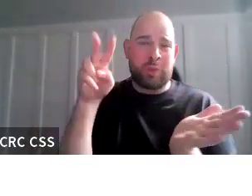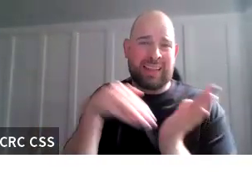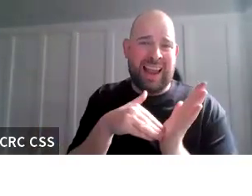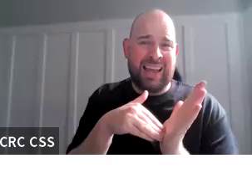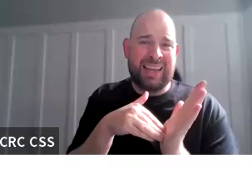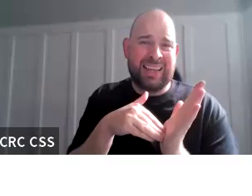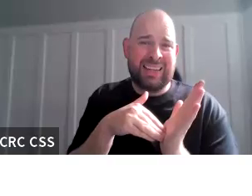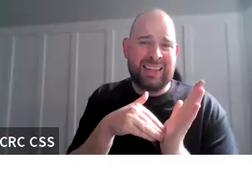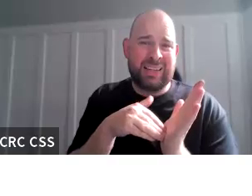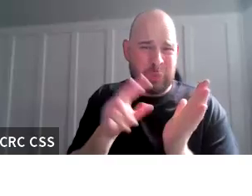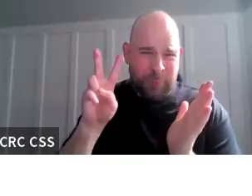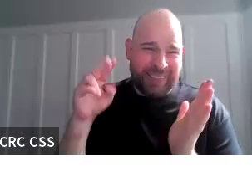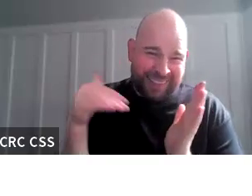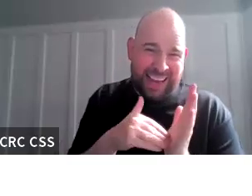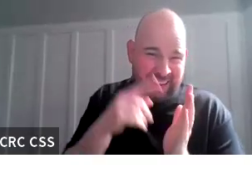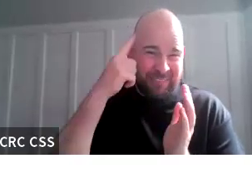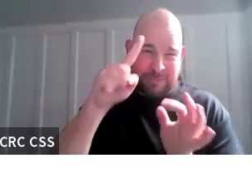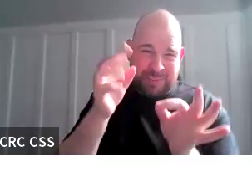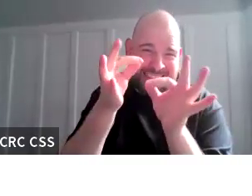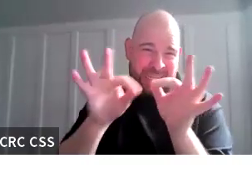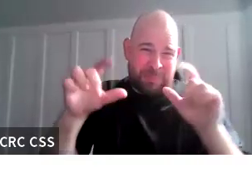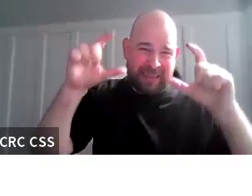price, right? They're $2,000